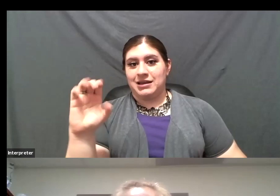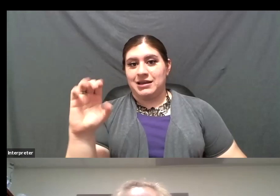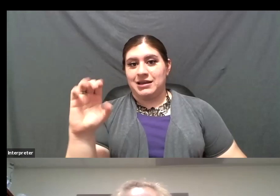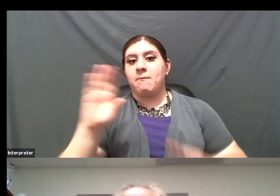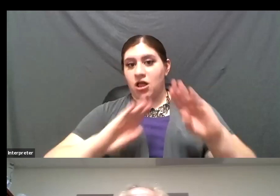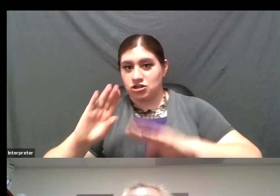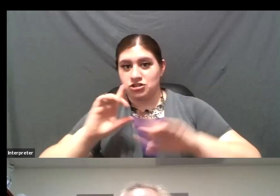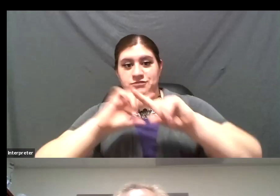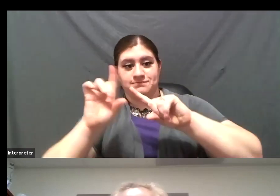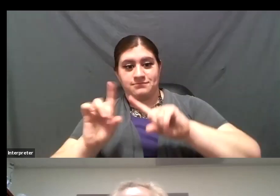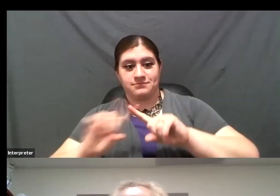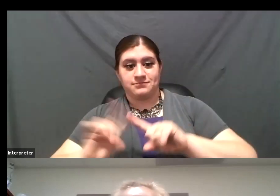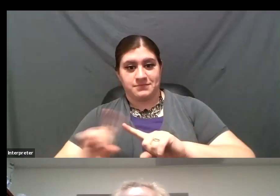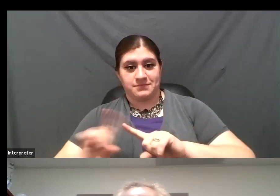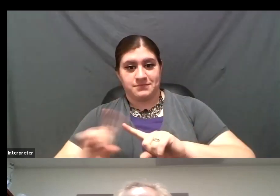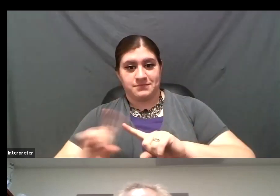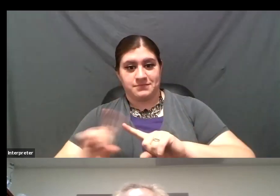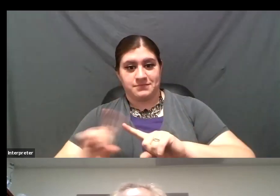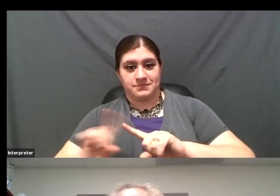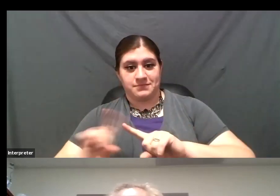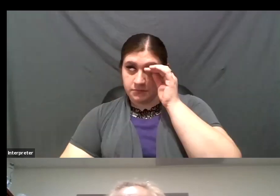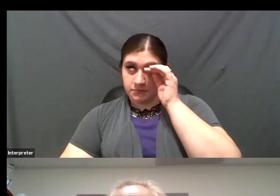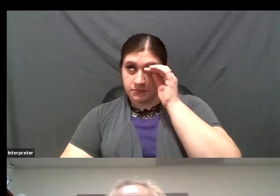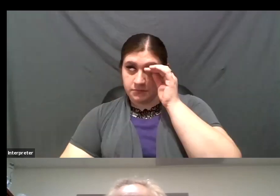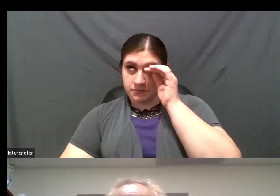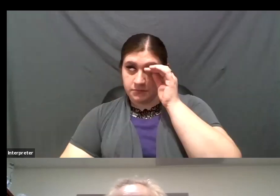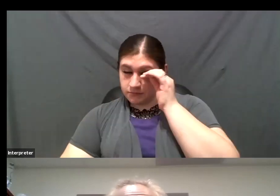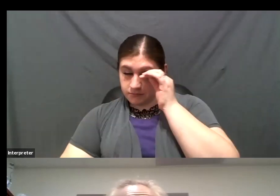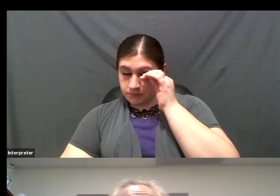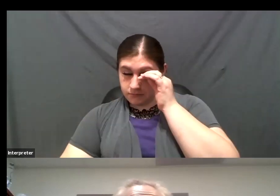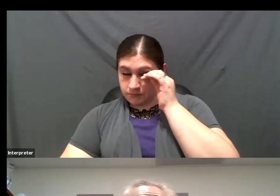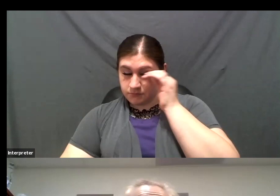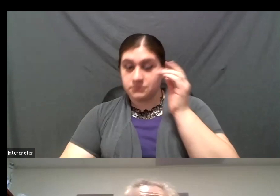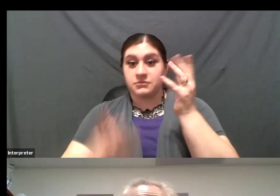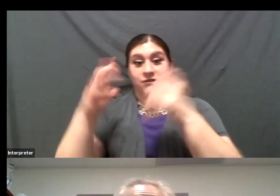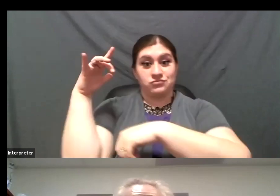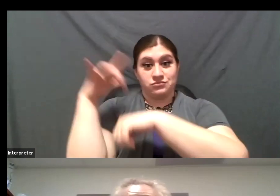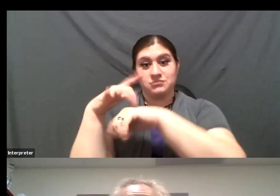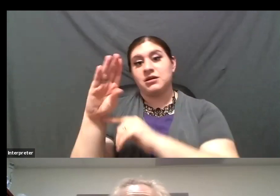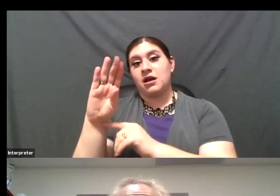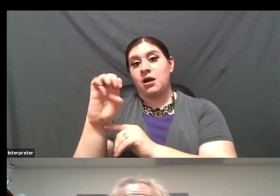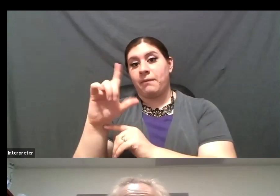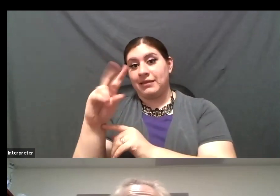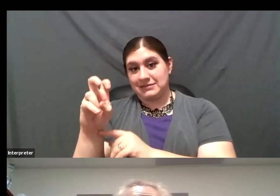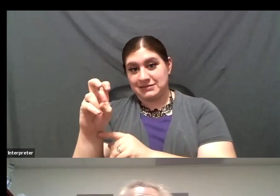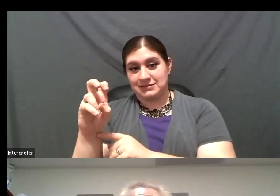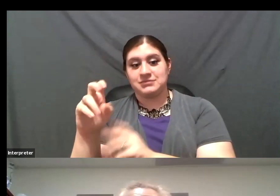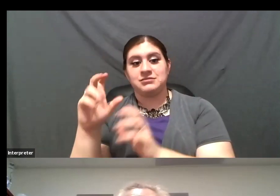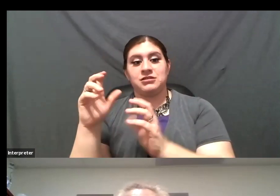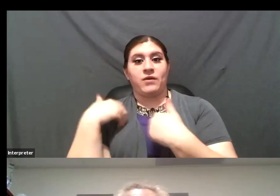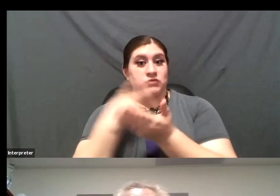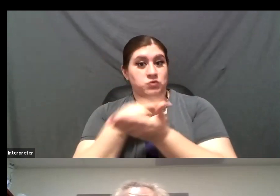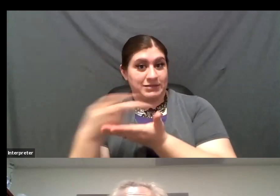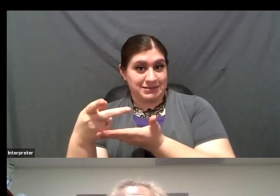then there's a marine component in there as well. And so once you get down to Belize, you spend 2